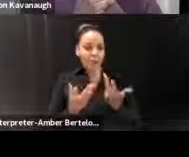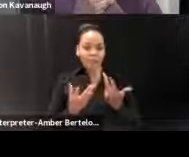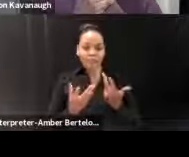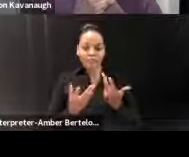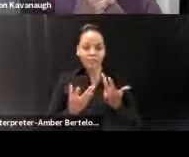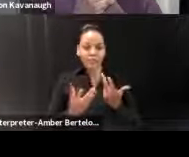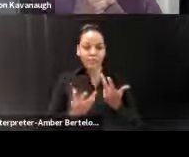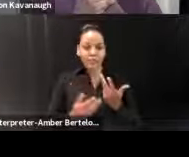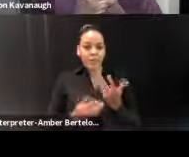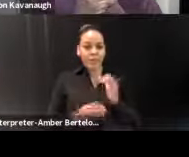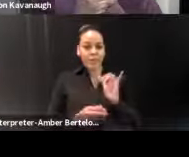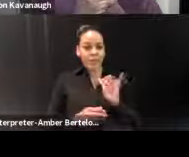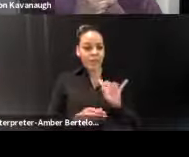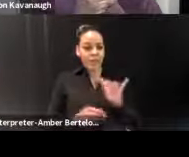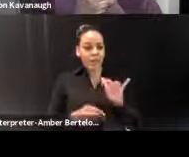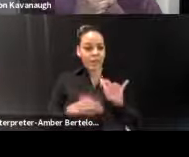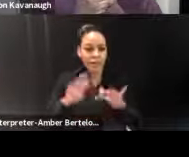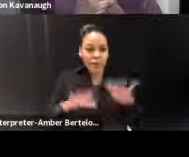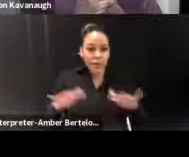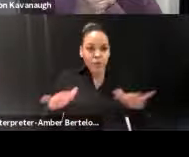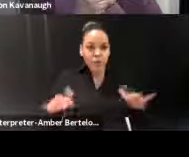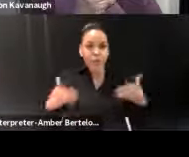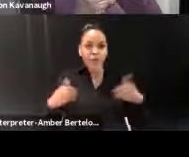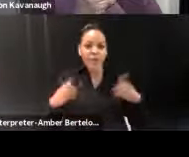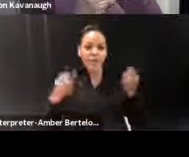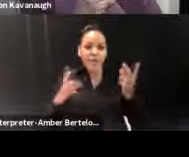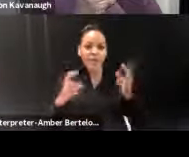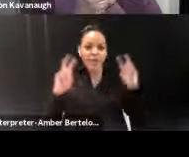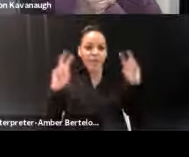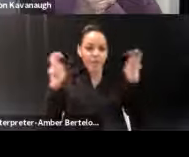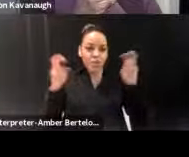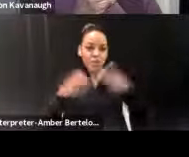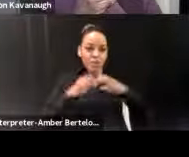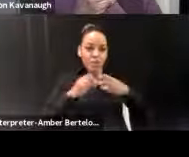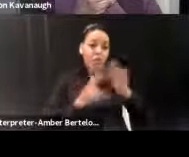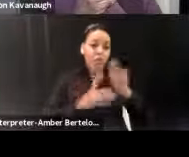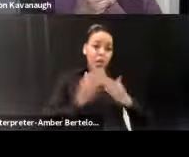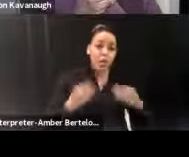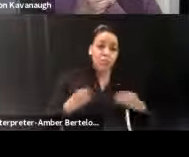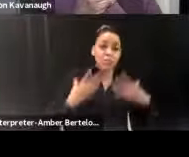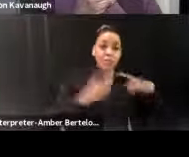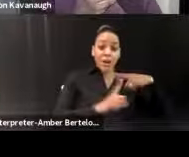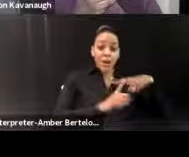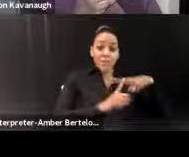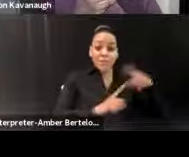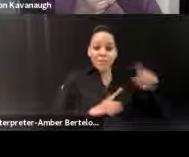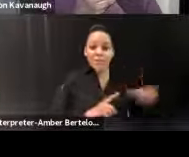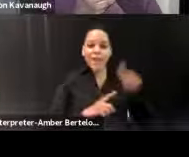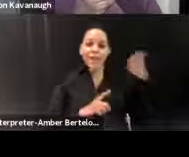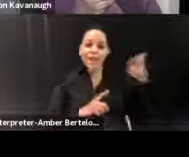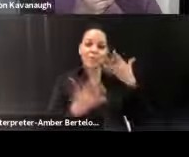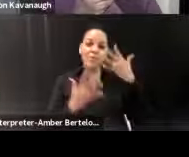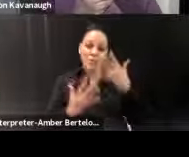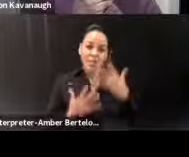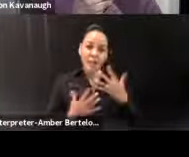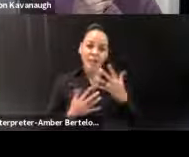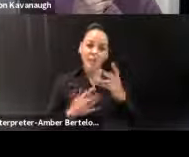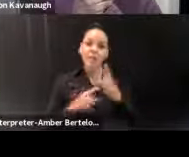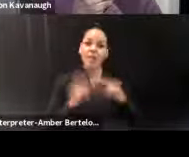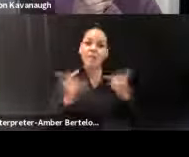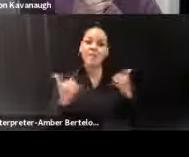have a diversity of issues, some of them joyful, others are sad, but we believe